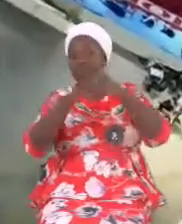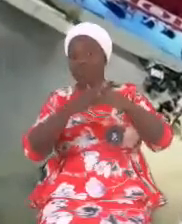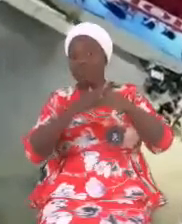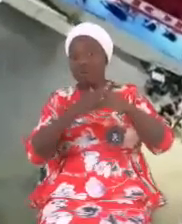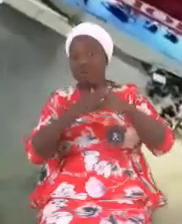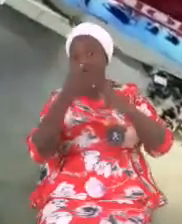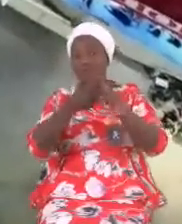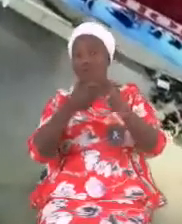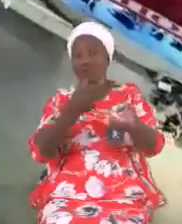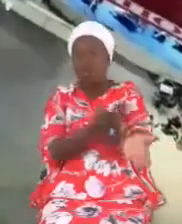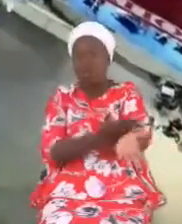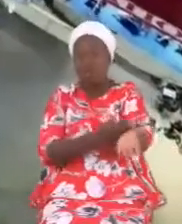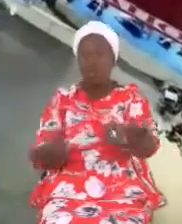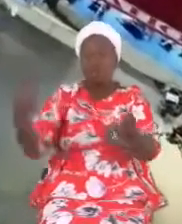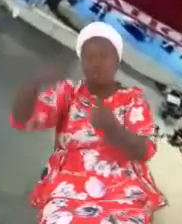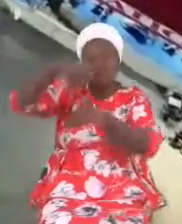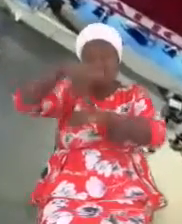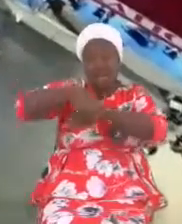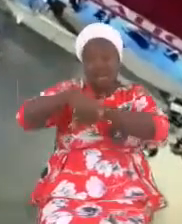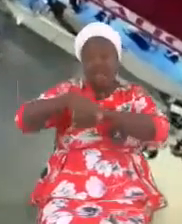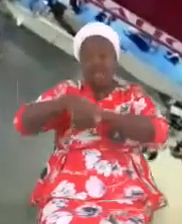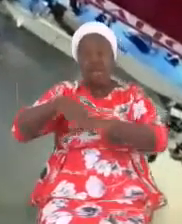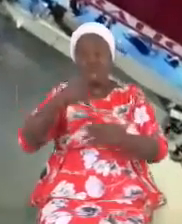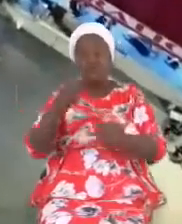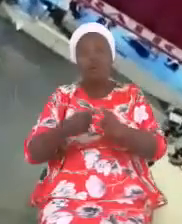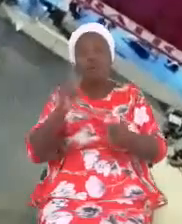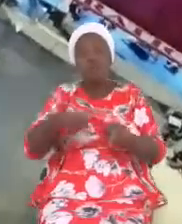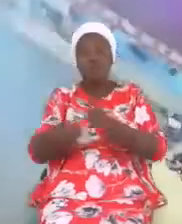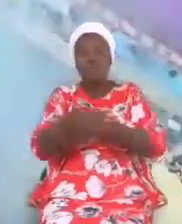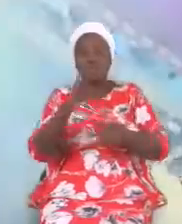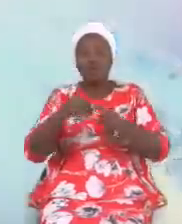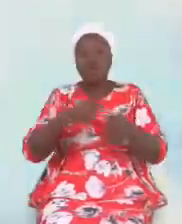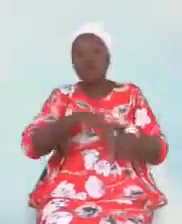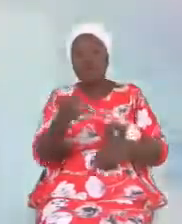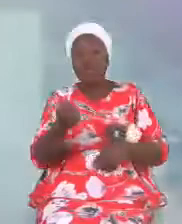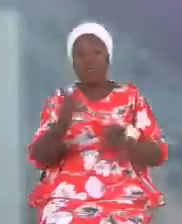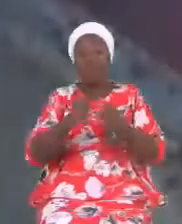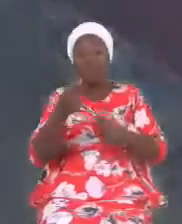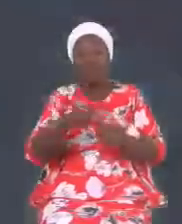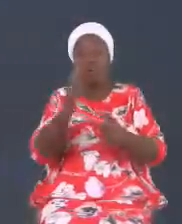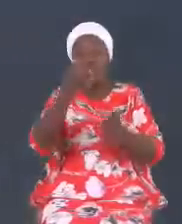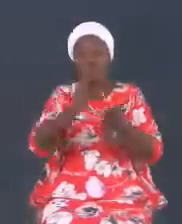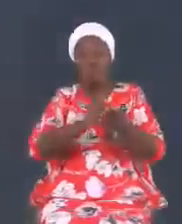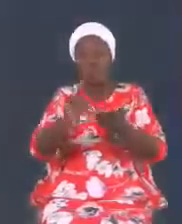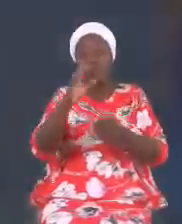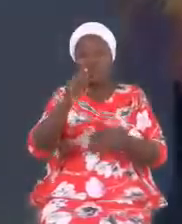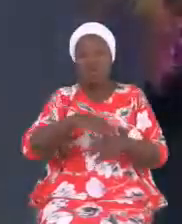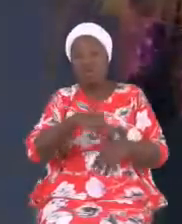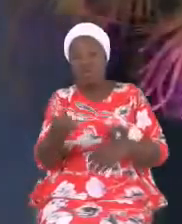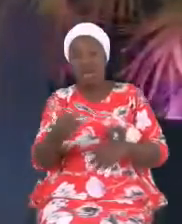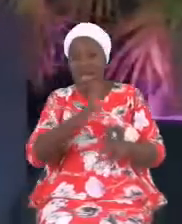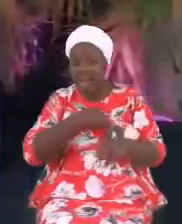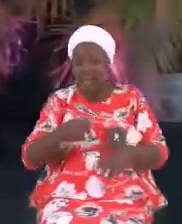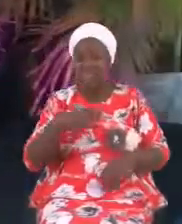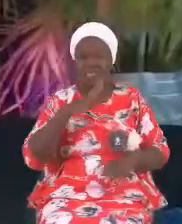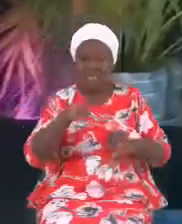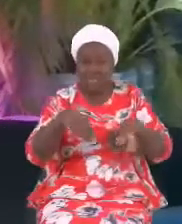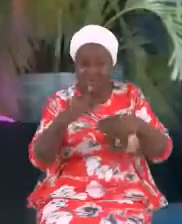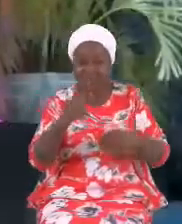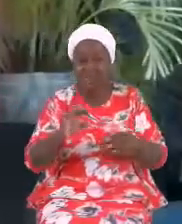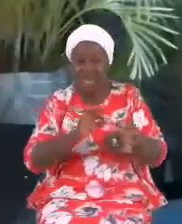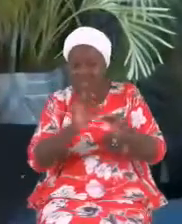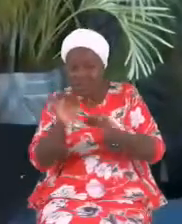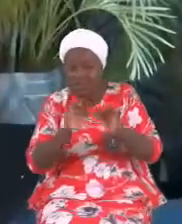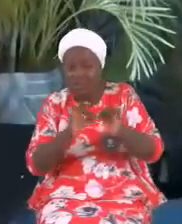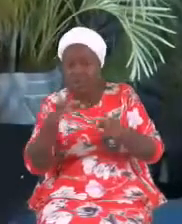till night, from one day to the other, from one week to the other, and give you explanation